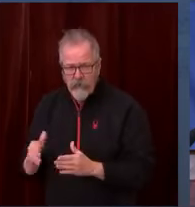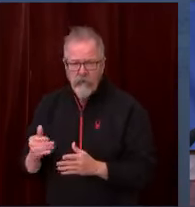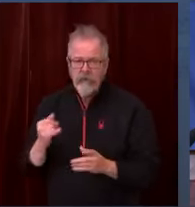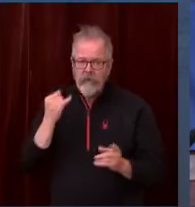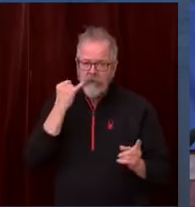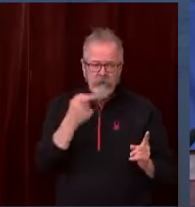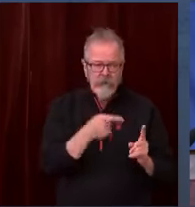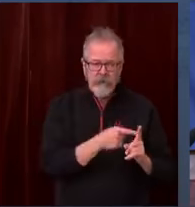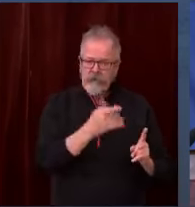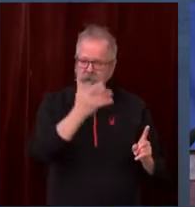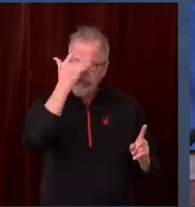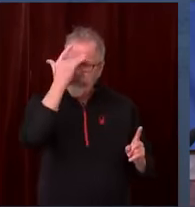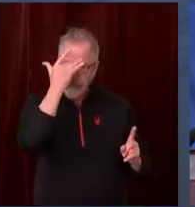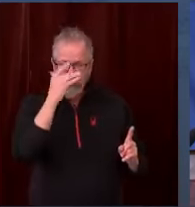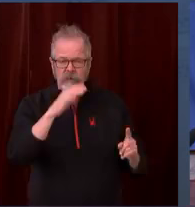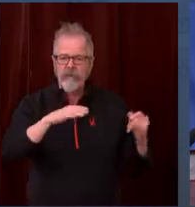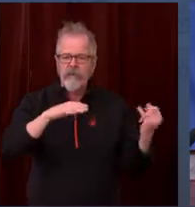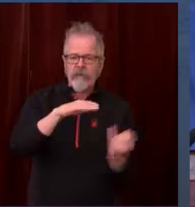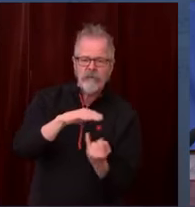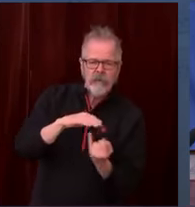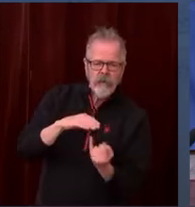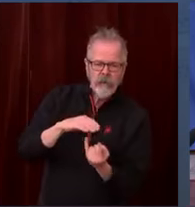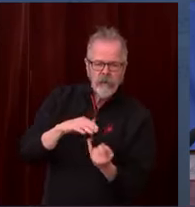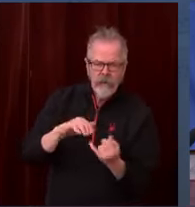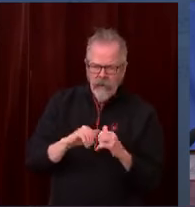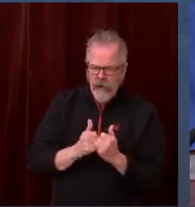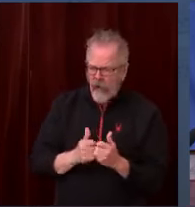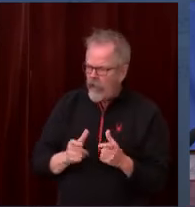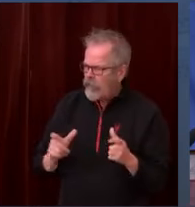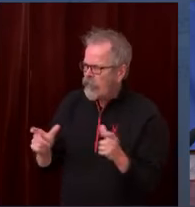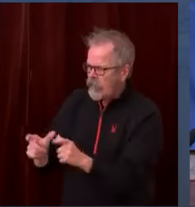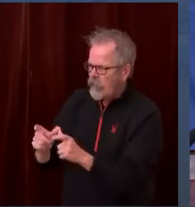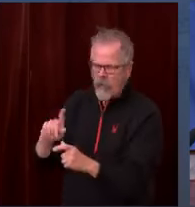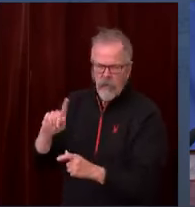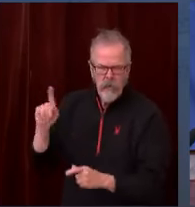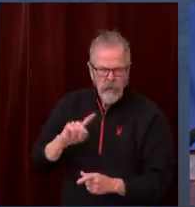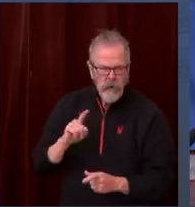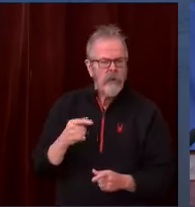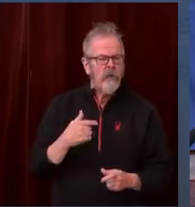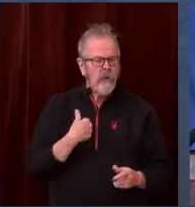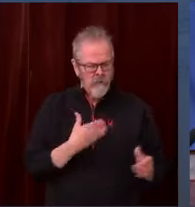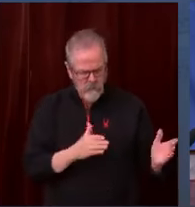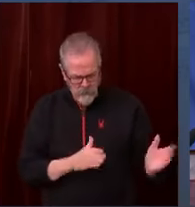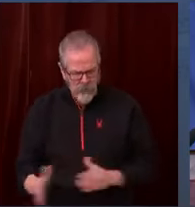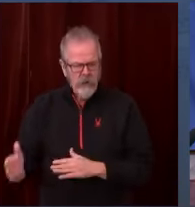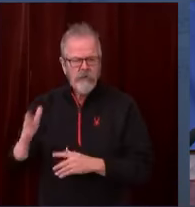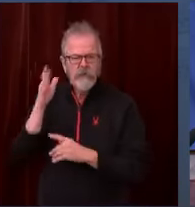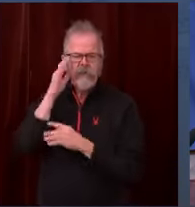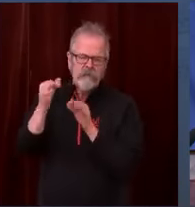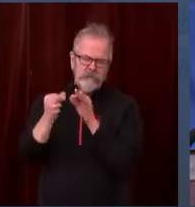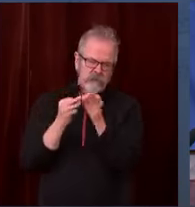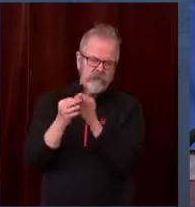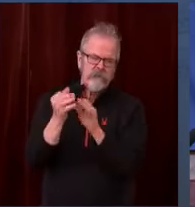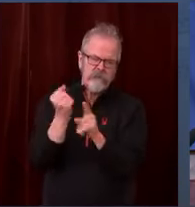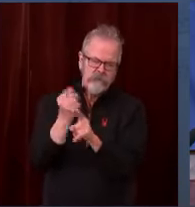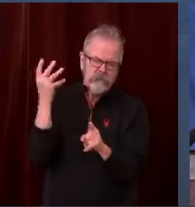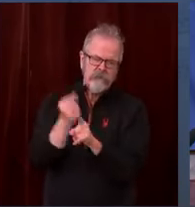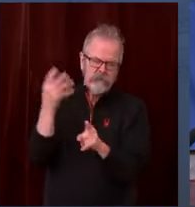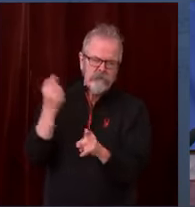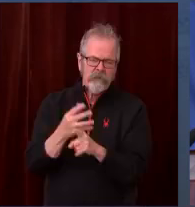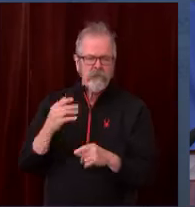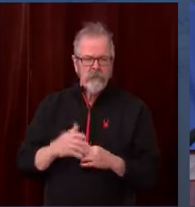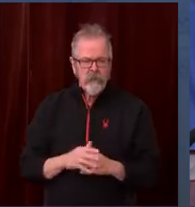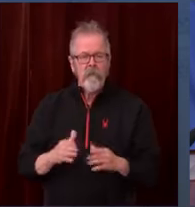COVID positive. They have considerable efforts to use the cohorting model, which will reduce the number of